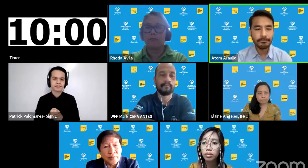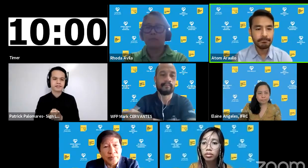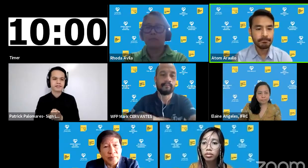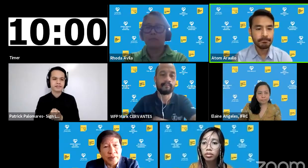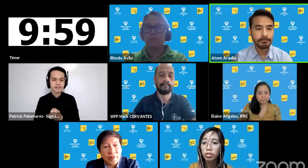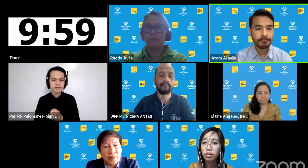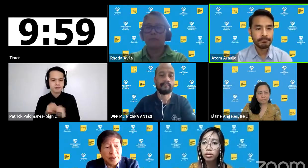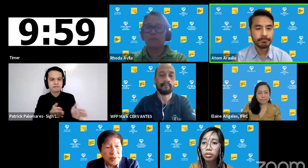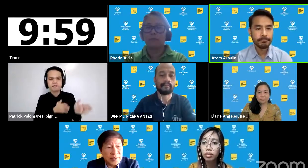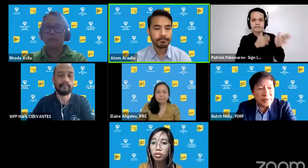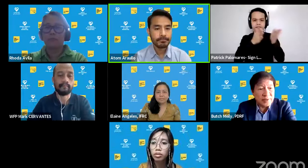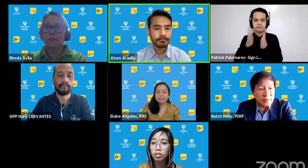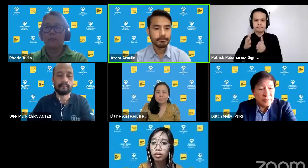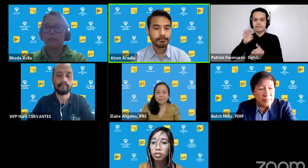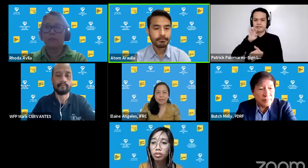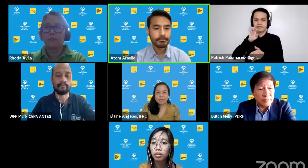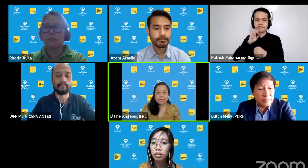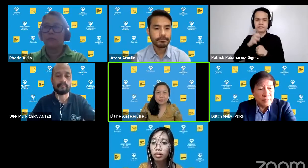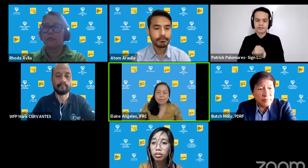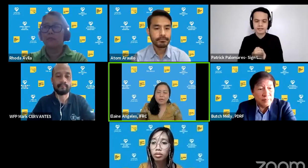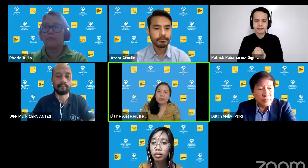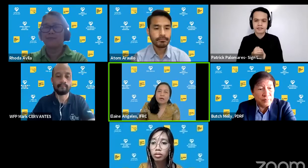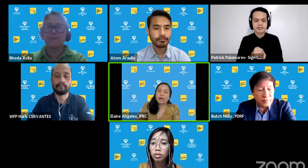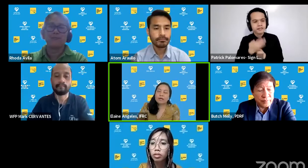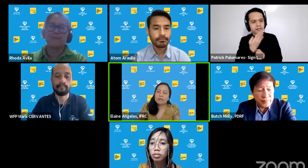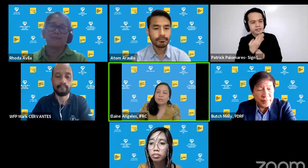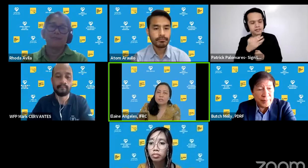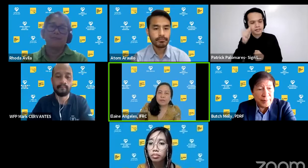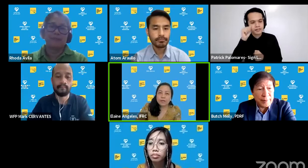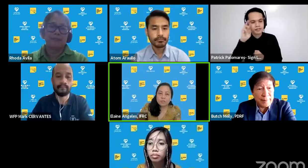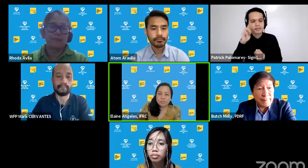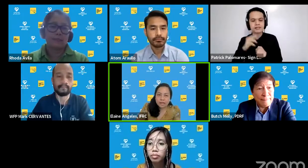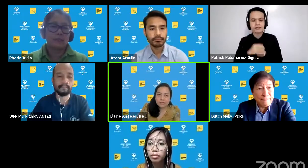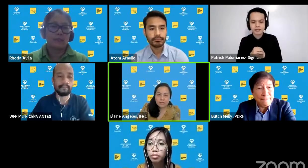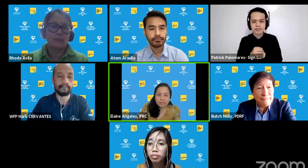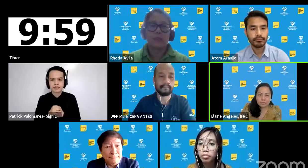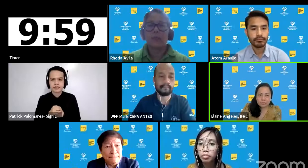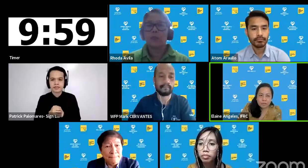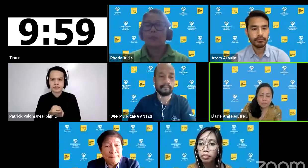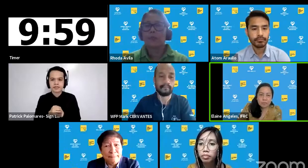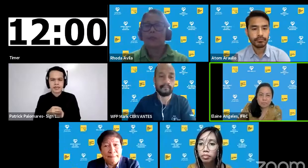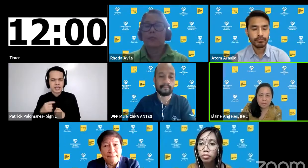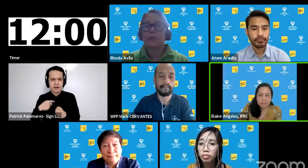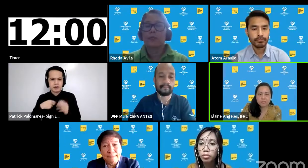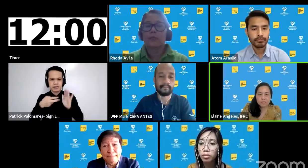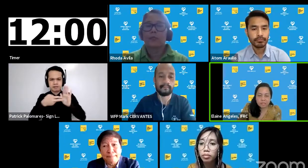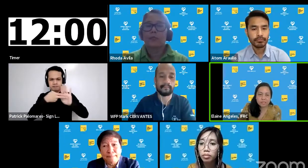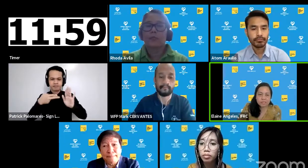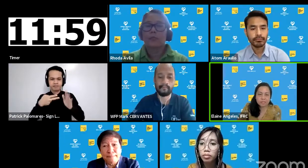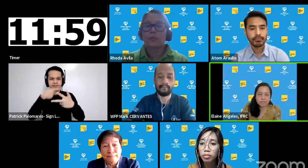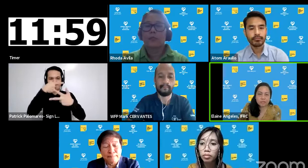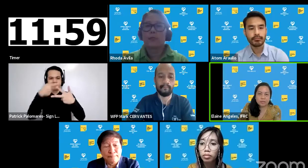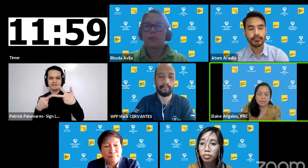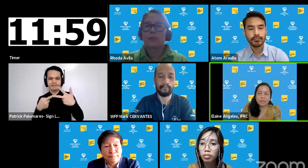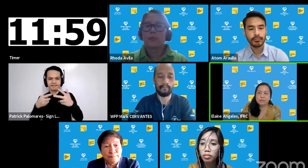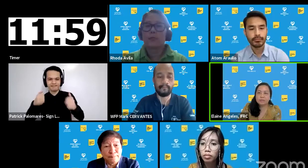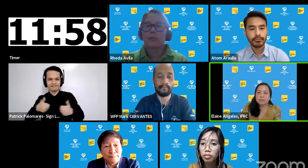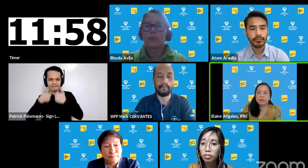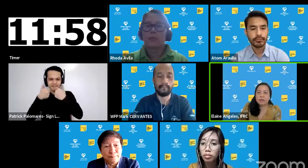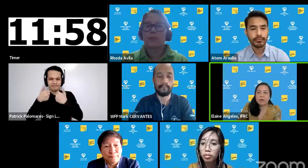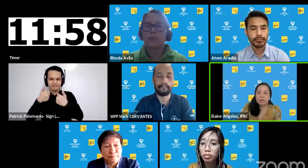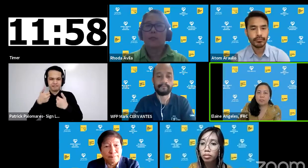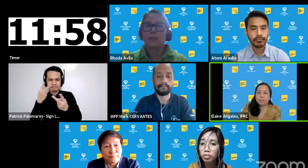Elaine? Thank you, Atom. I think I will just highlight three main challenges that we are